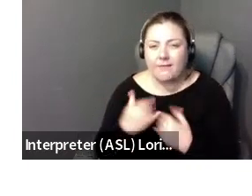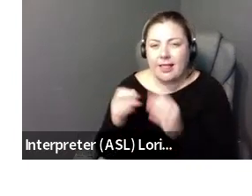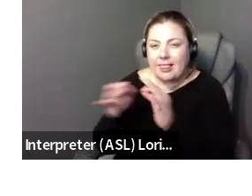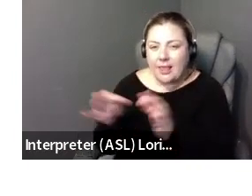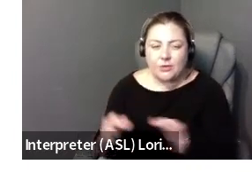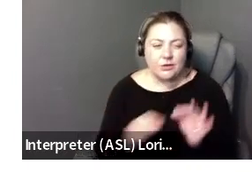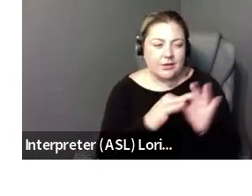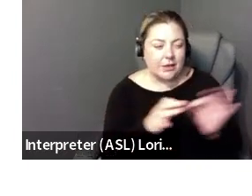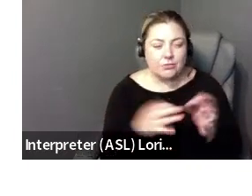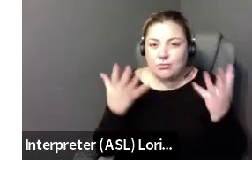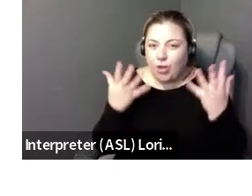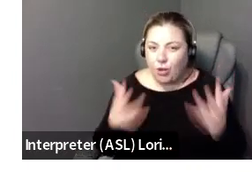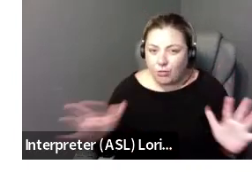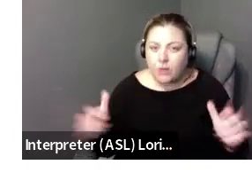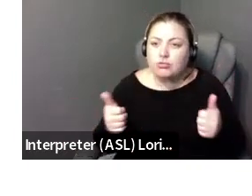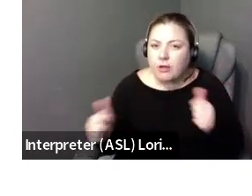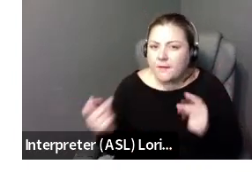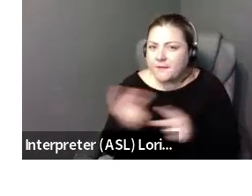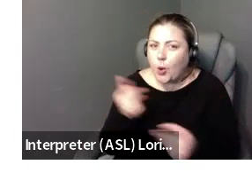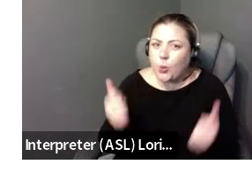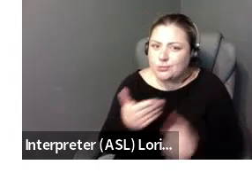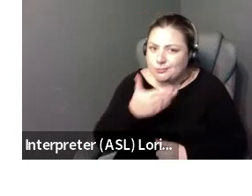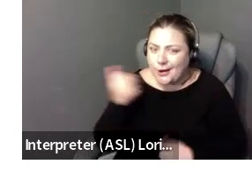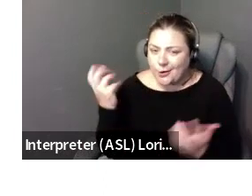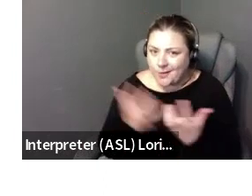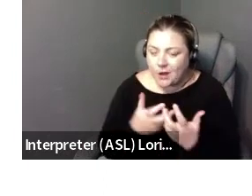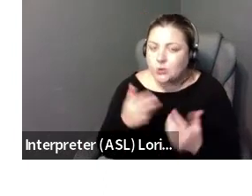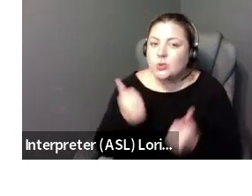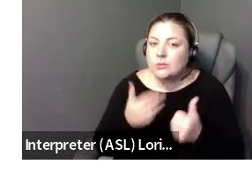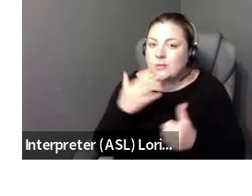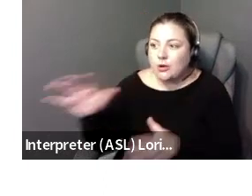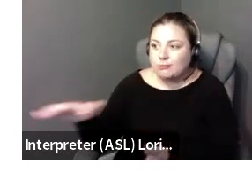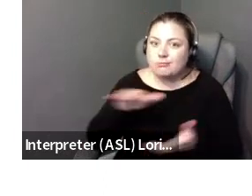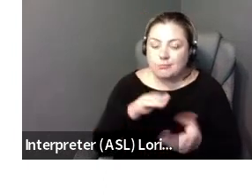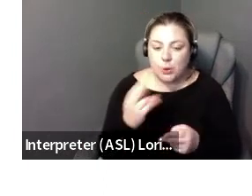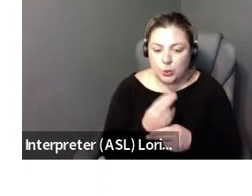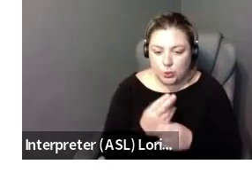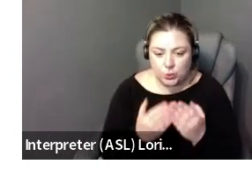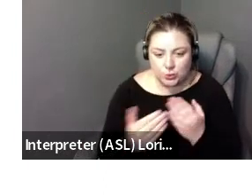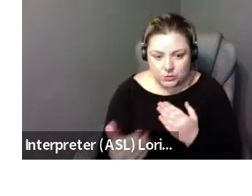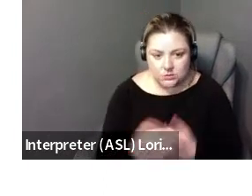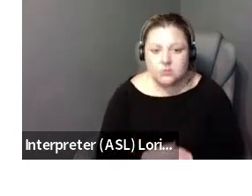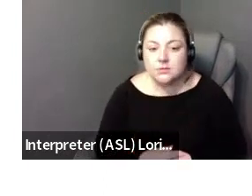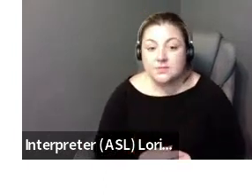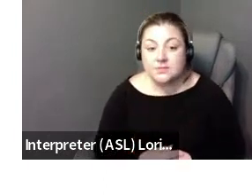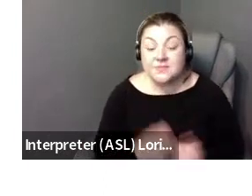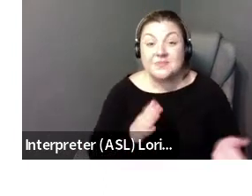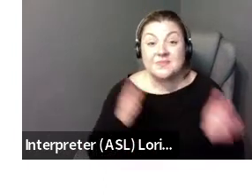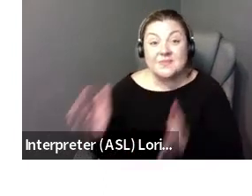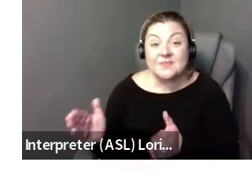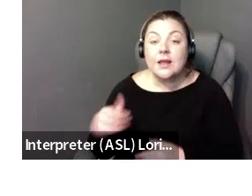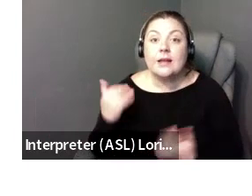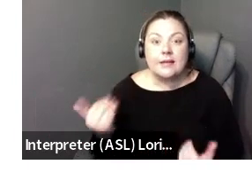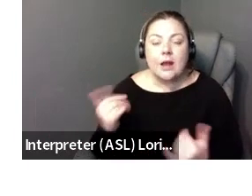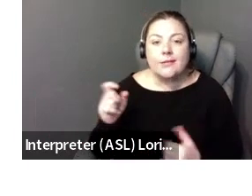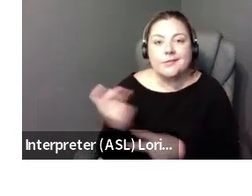At the same time, we need to determine the precise data infrastructure to connect all of those dots. And like a health information